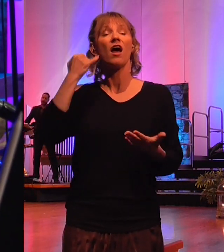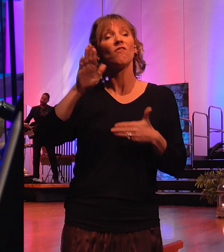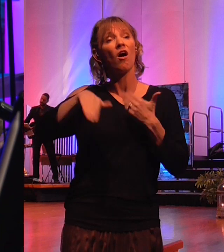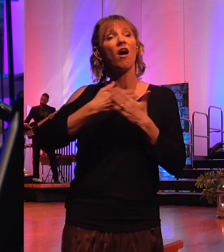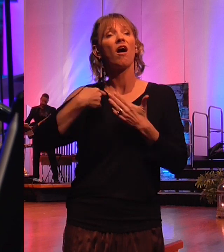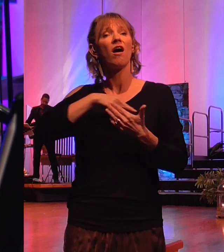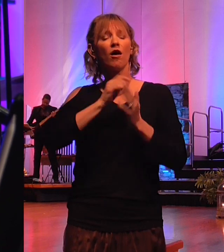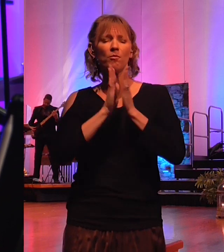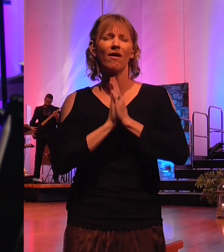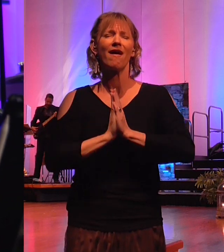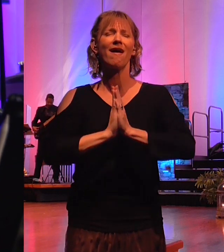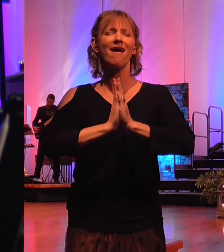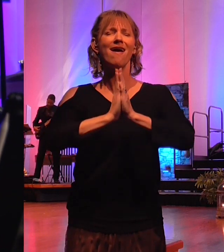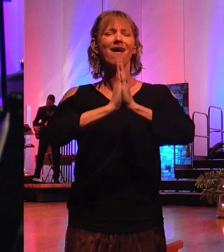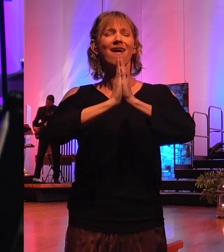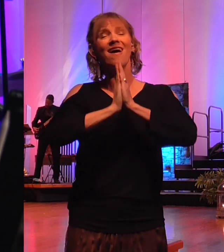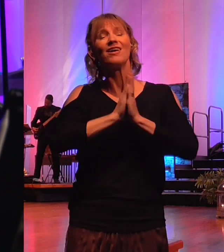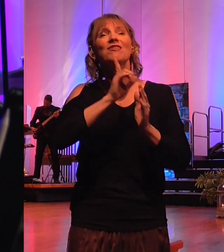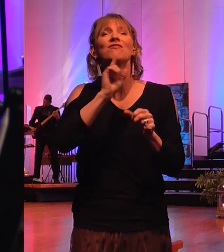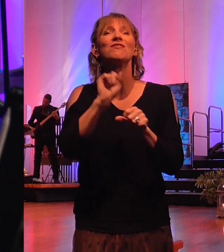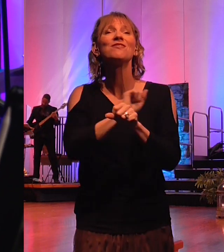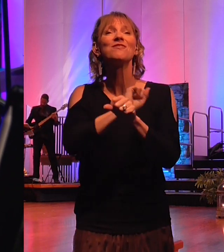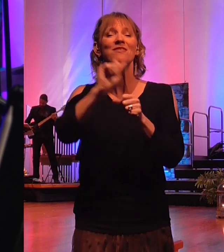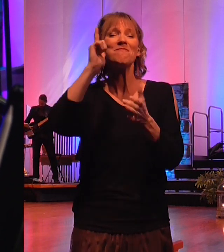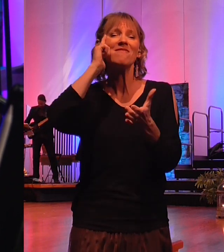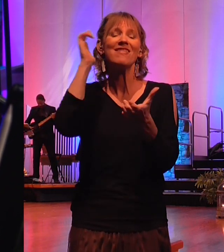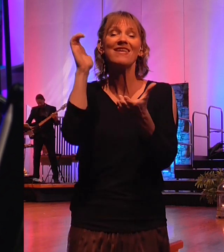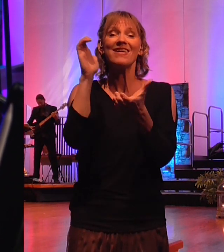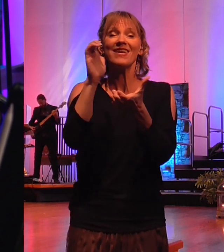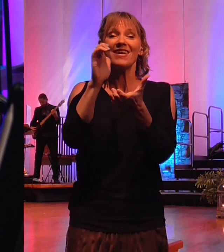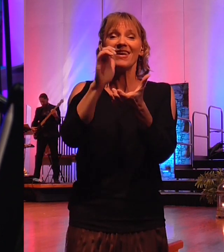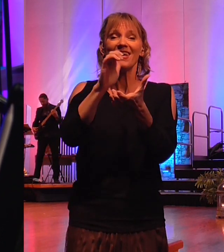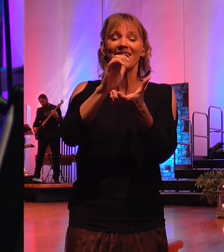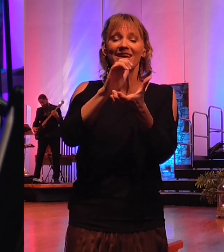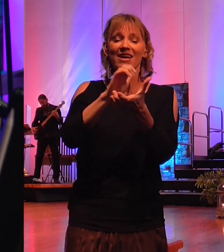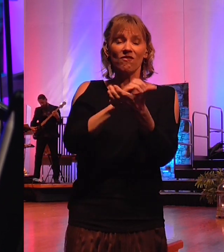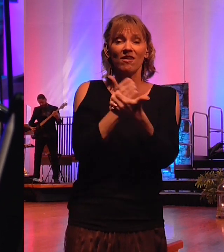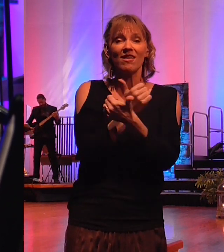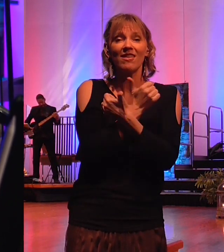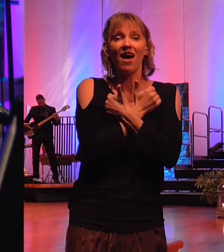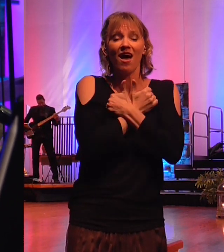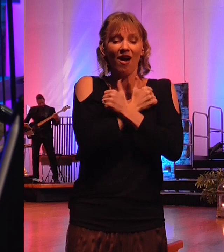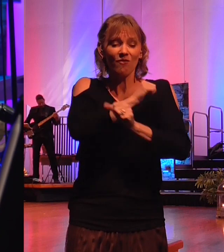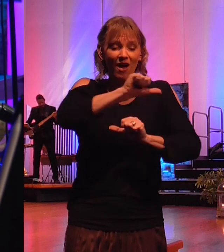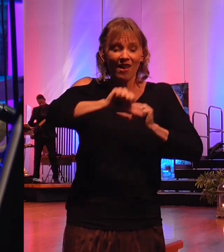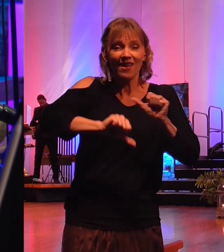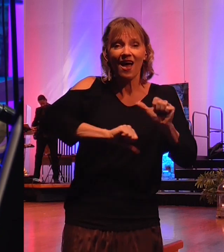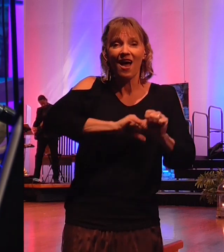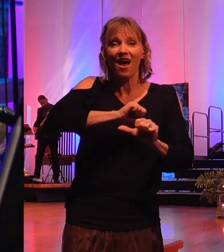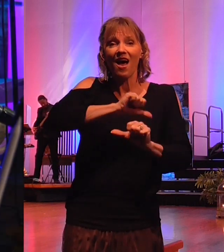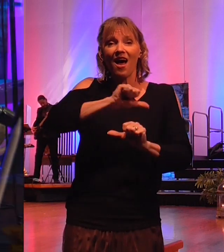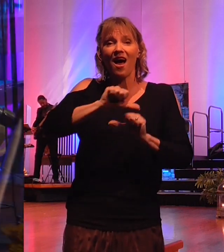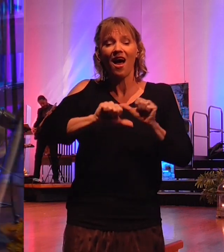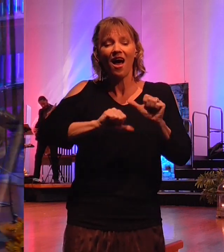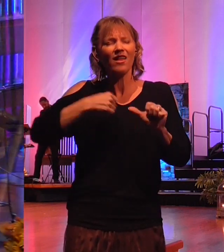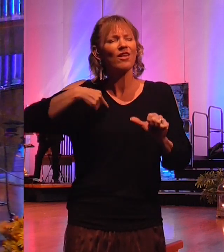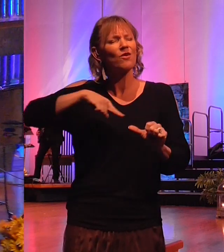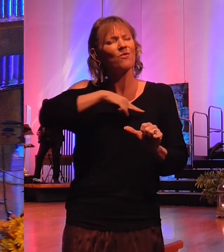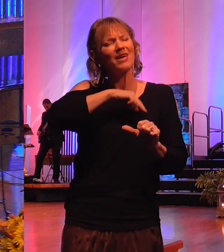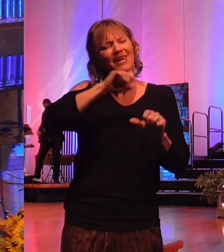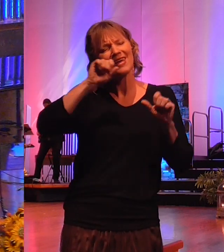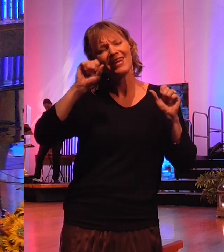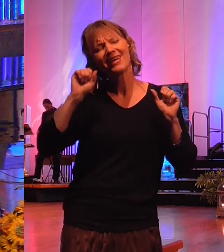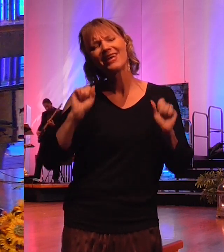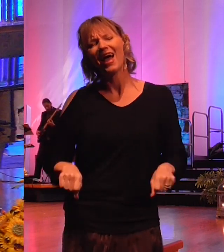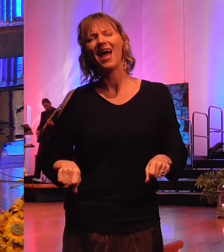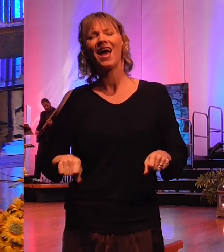and truly believe and love one another, we can make this world